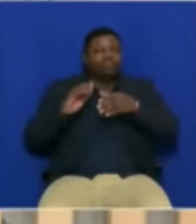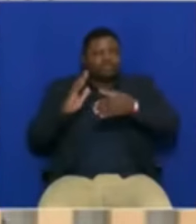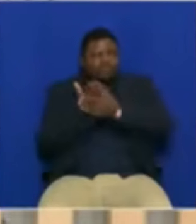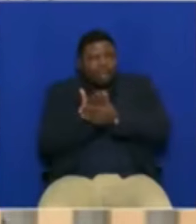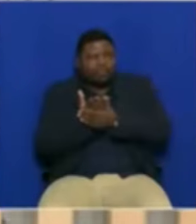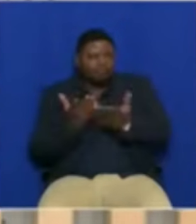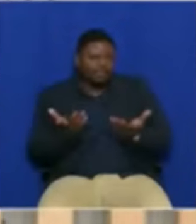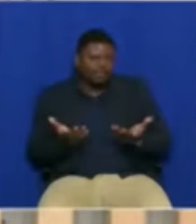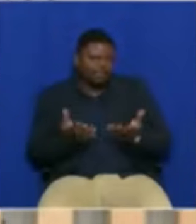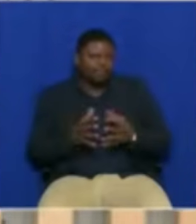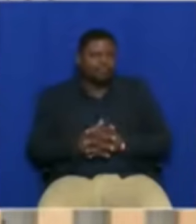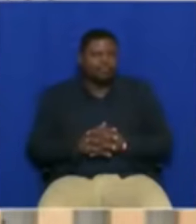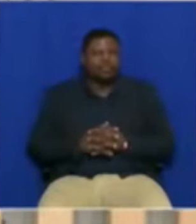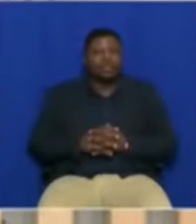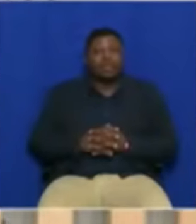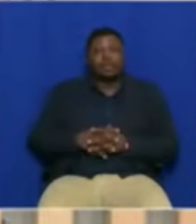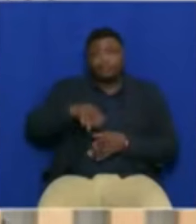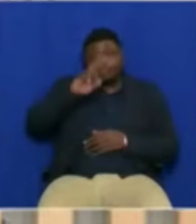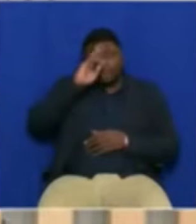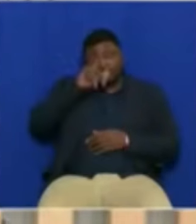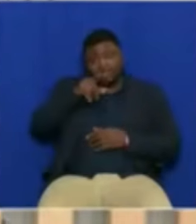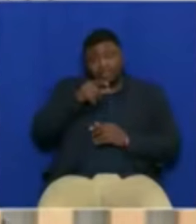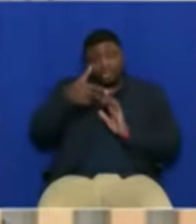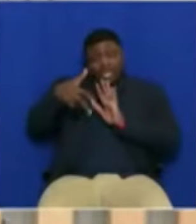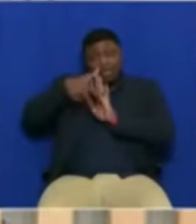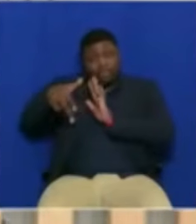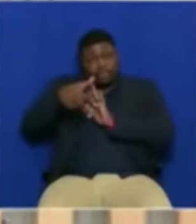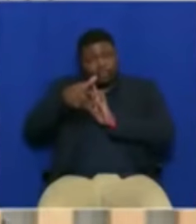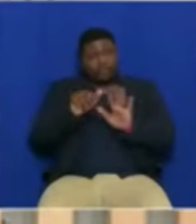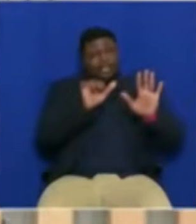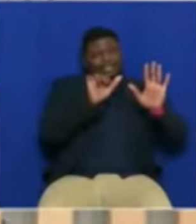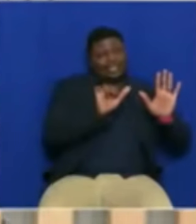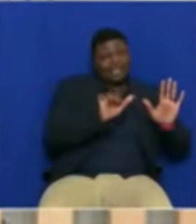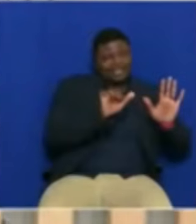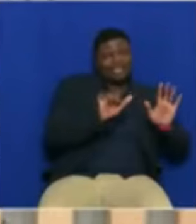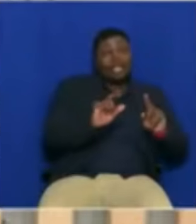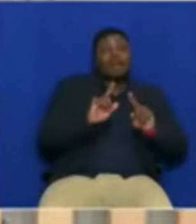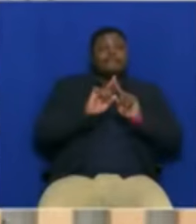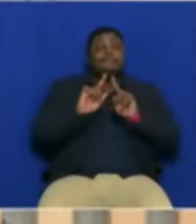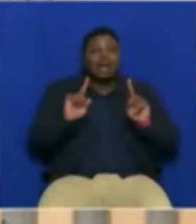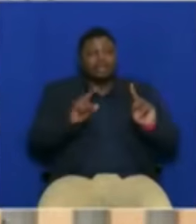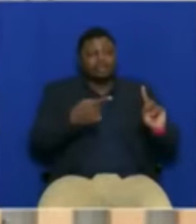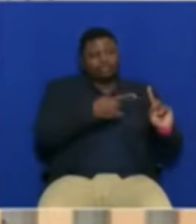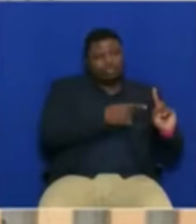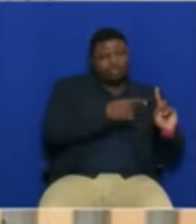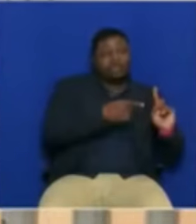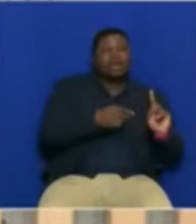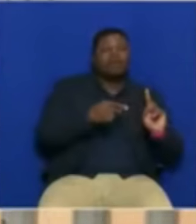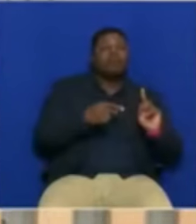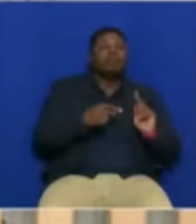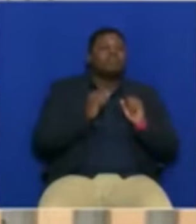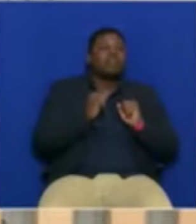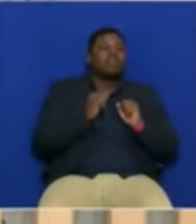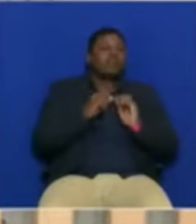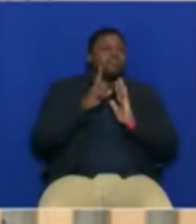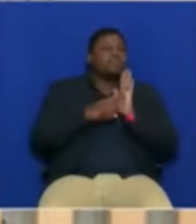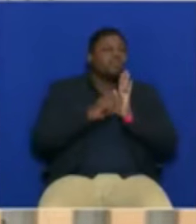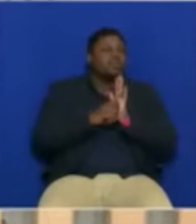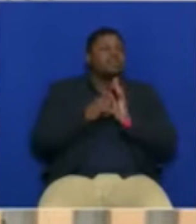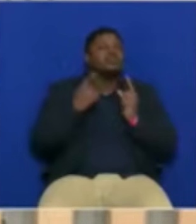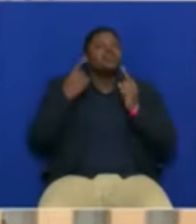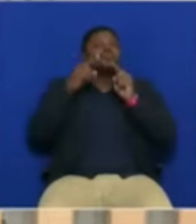very 6th, already Mr. Rapetsu is at the inspectorate. Yes. My next